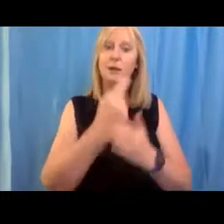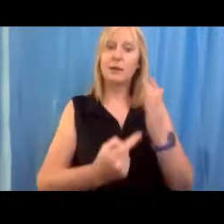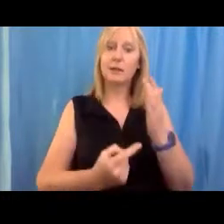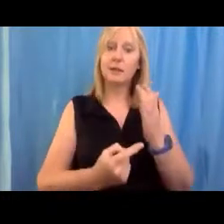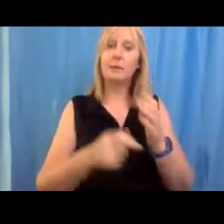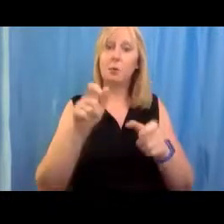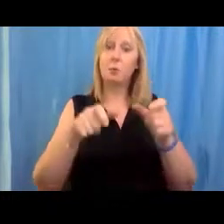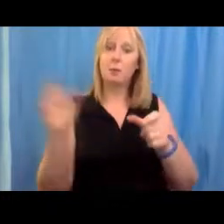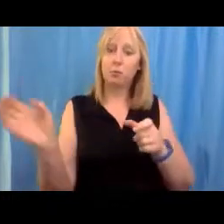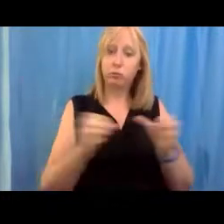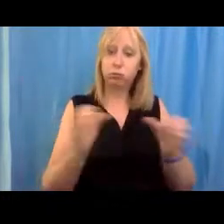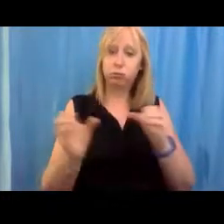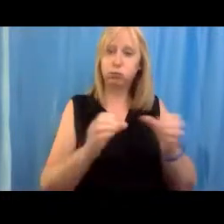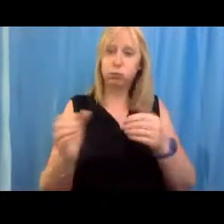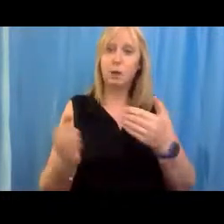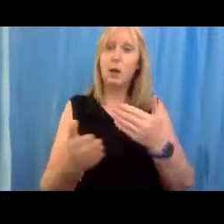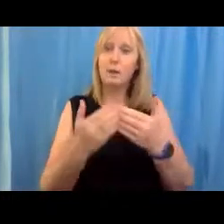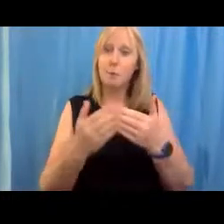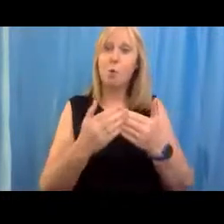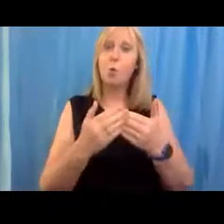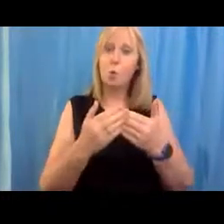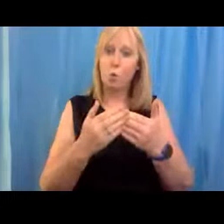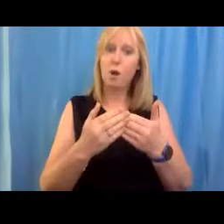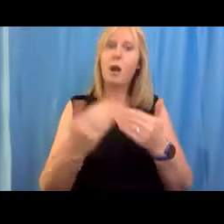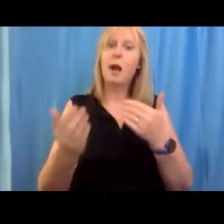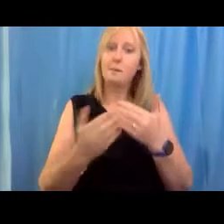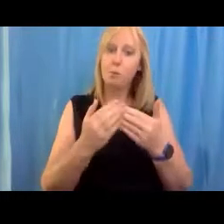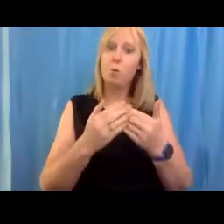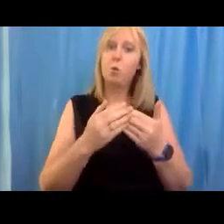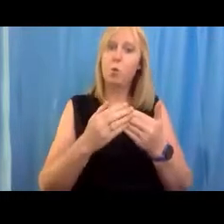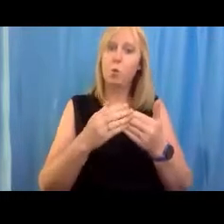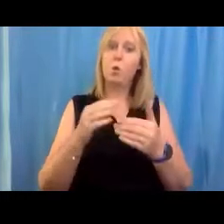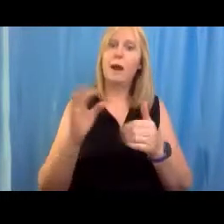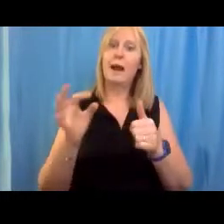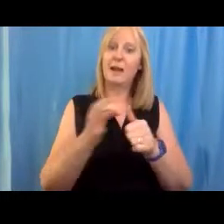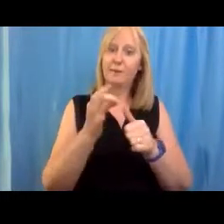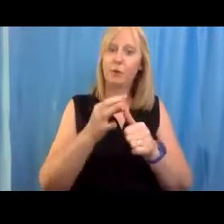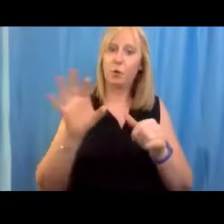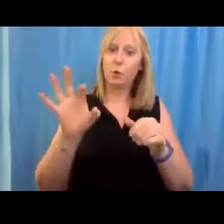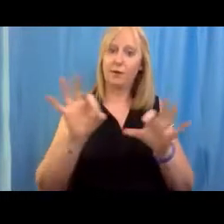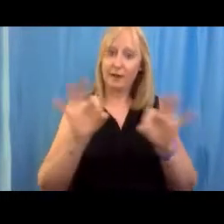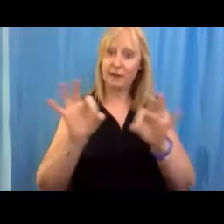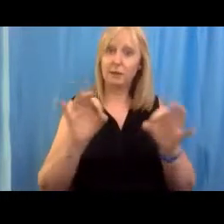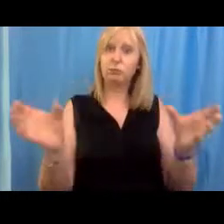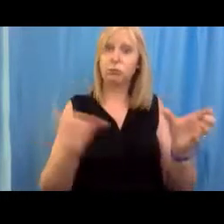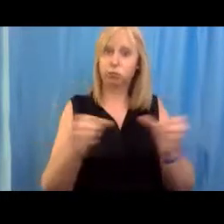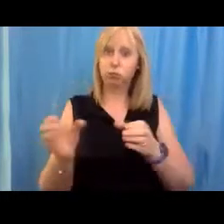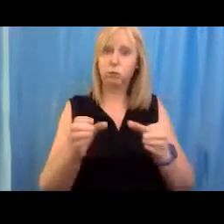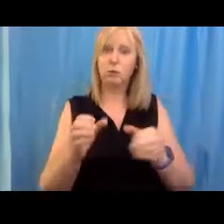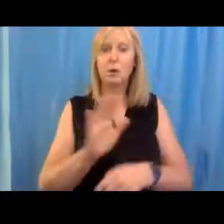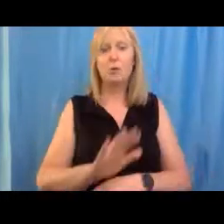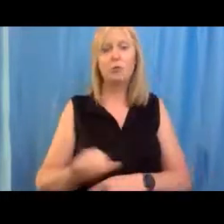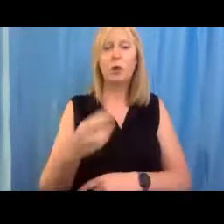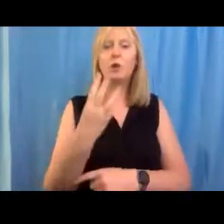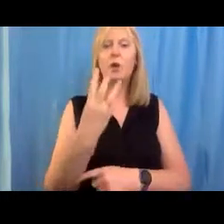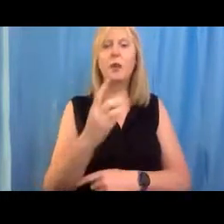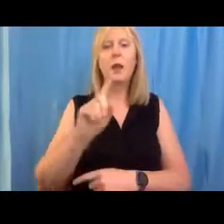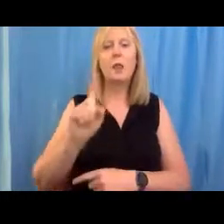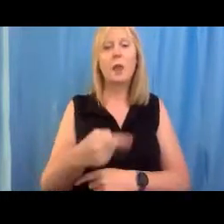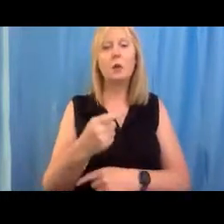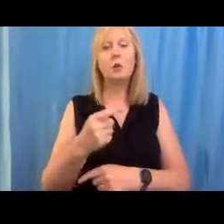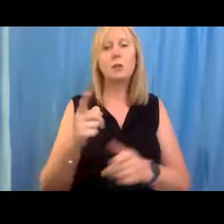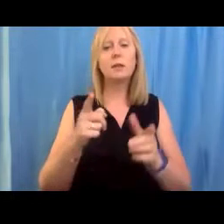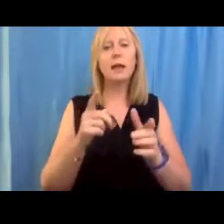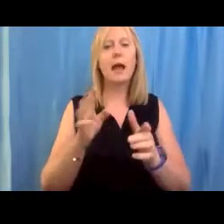appointed and invited to interview. So that's quite an interesting one, because normally we get about 3,000 applications in any one year, and